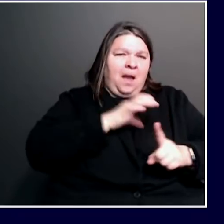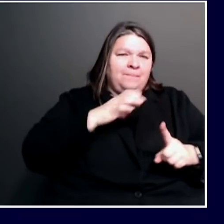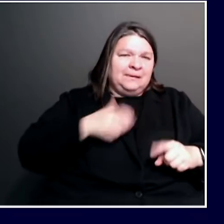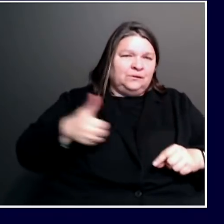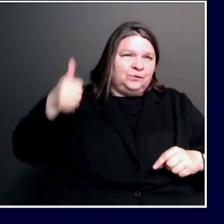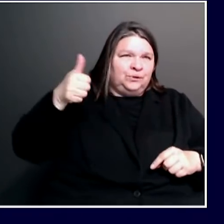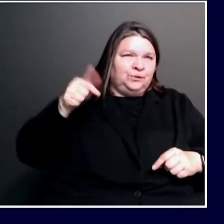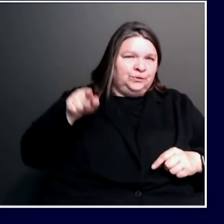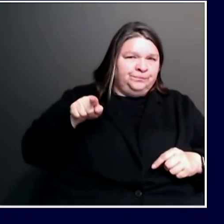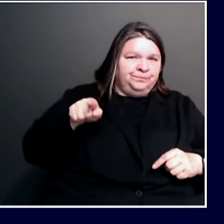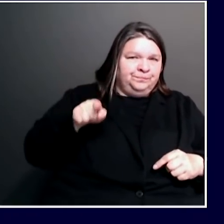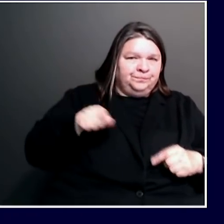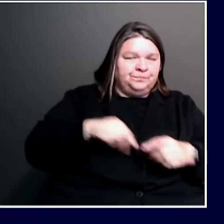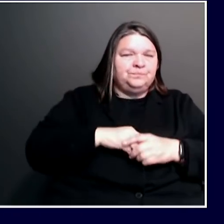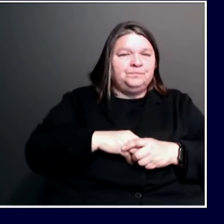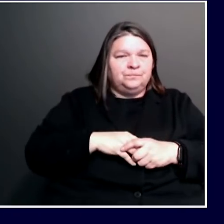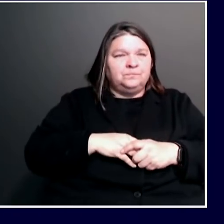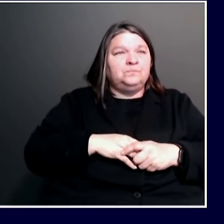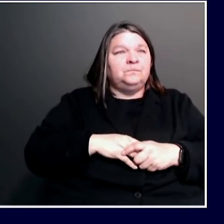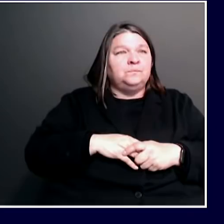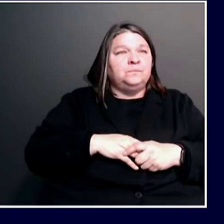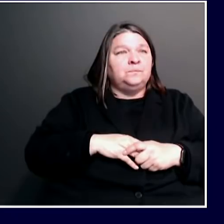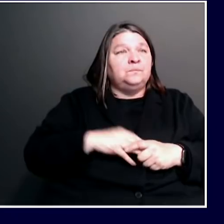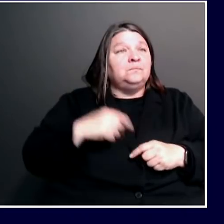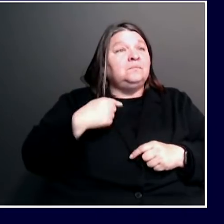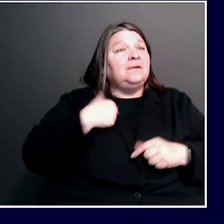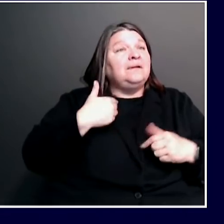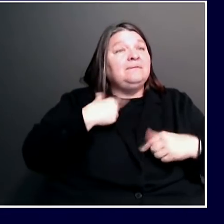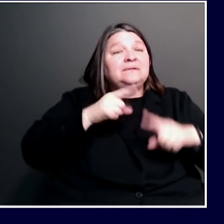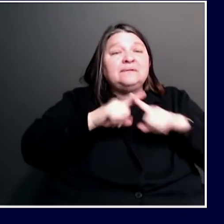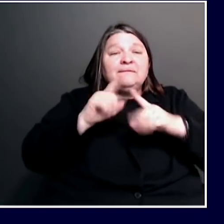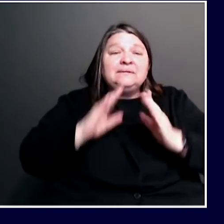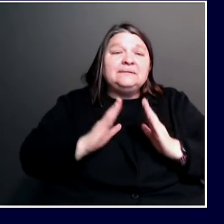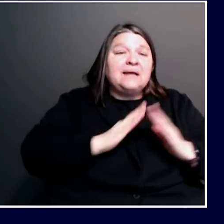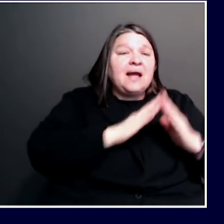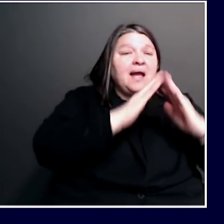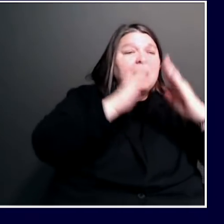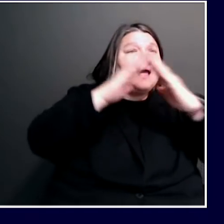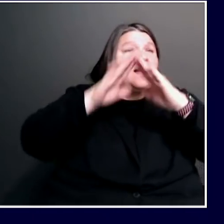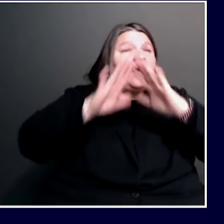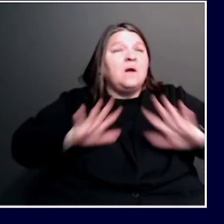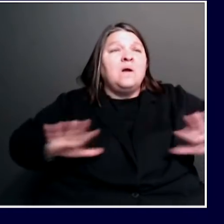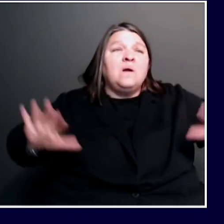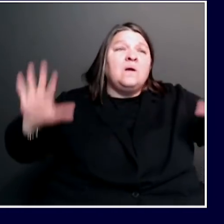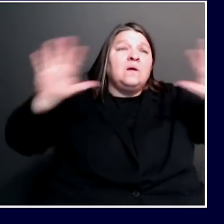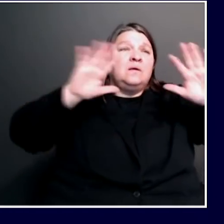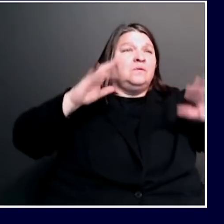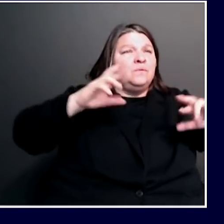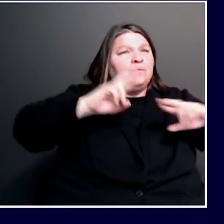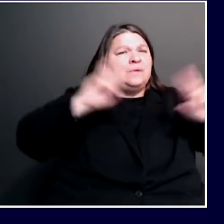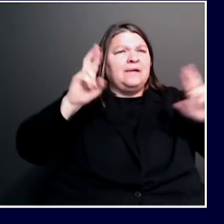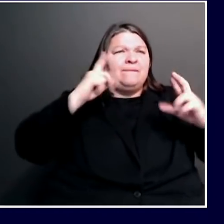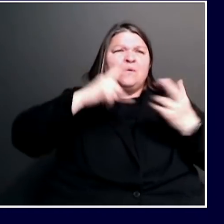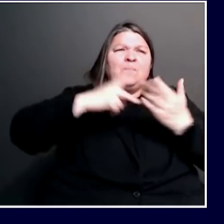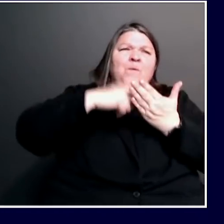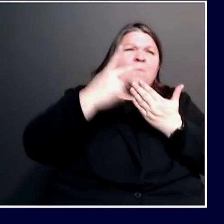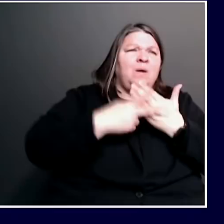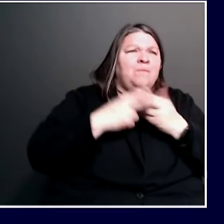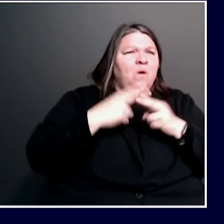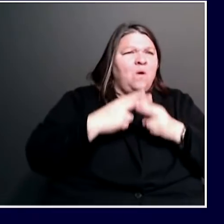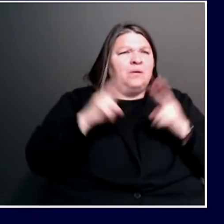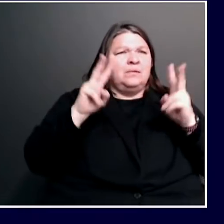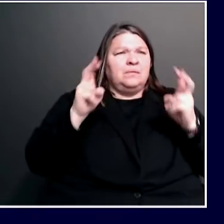the various towns and cities in Maine were selected for this program through the Rockefeller